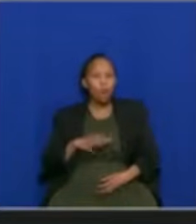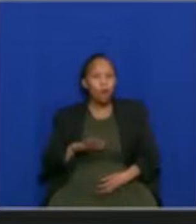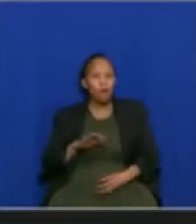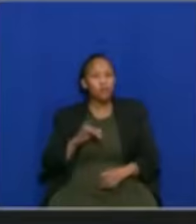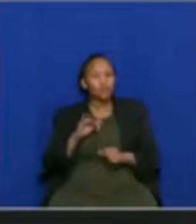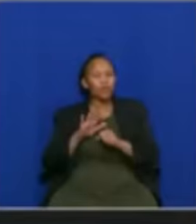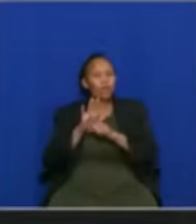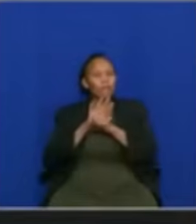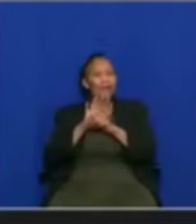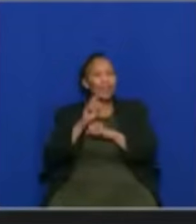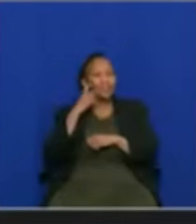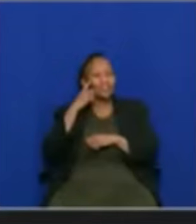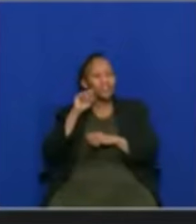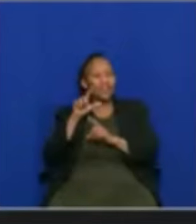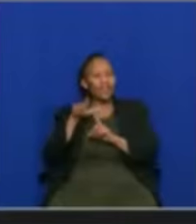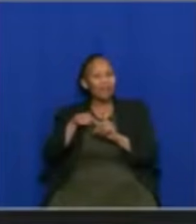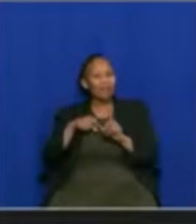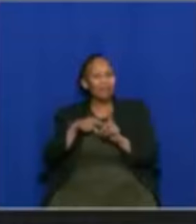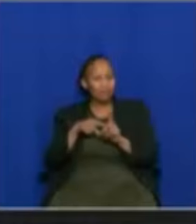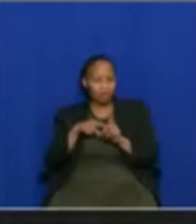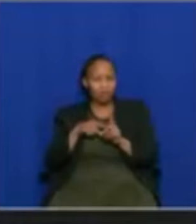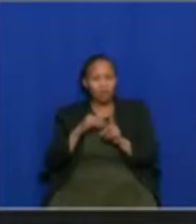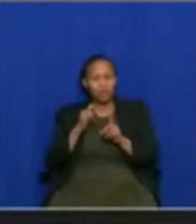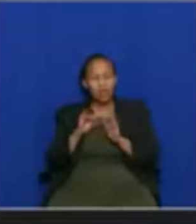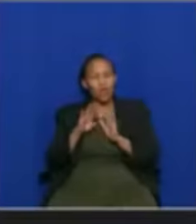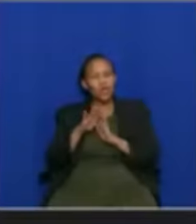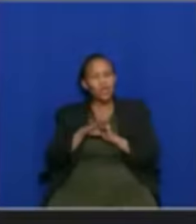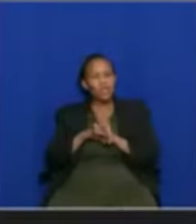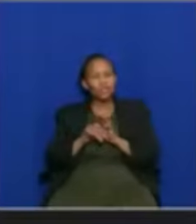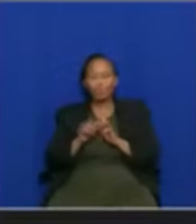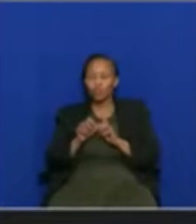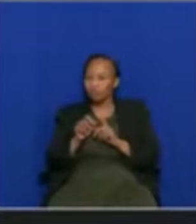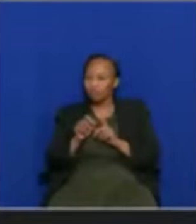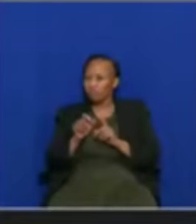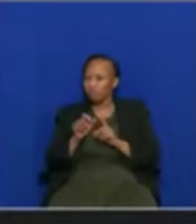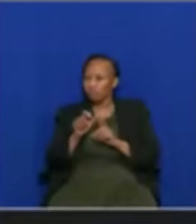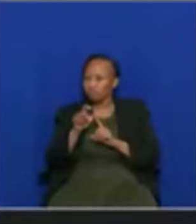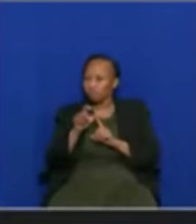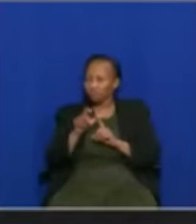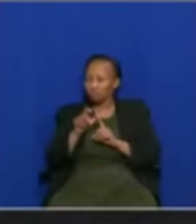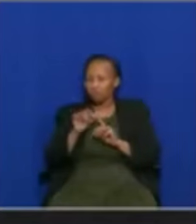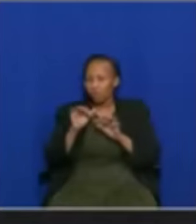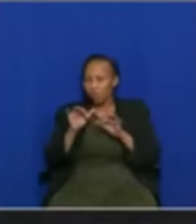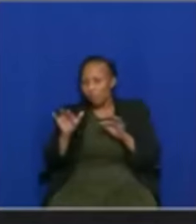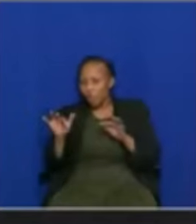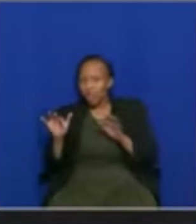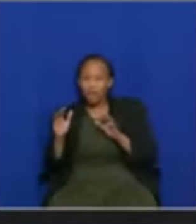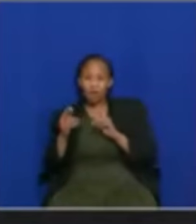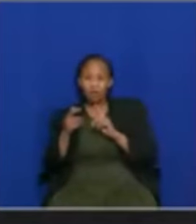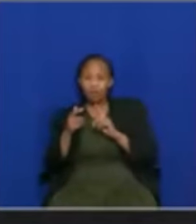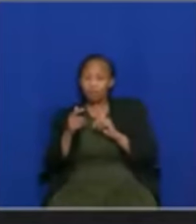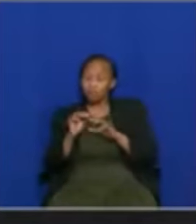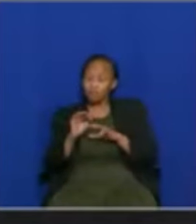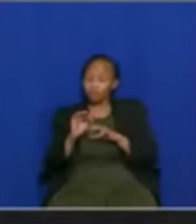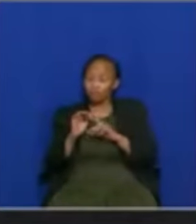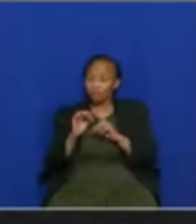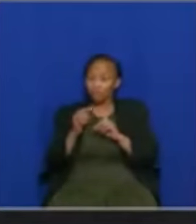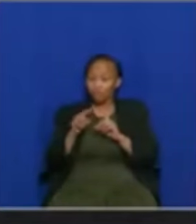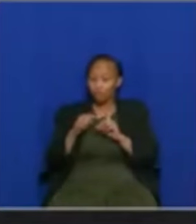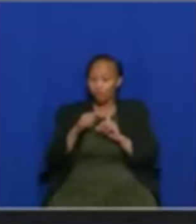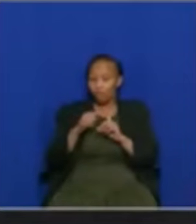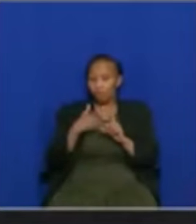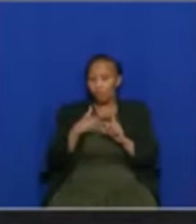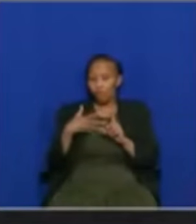list of people beyond Mrs. Mukwele was that this particular